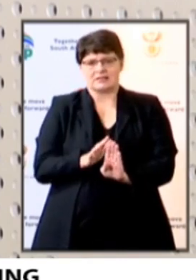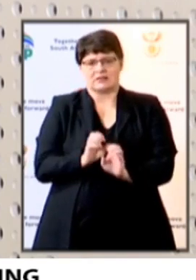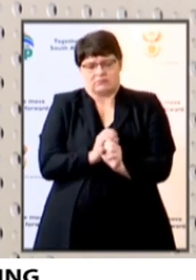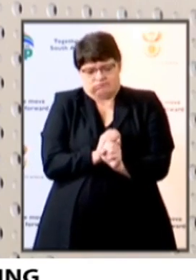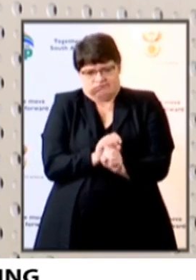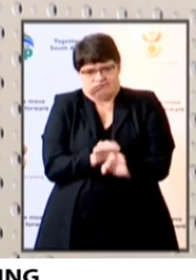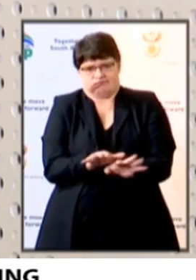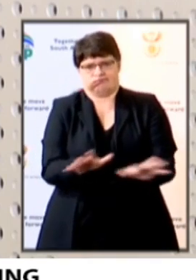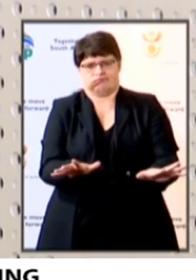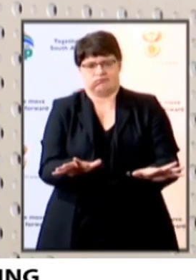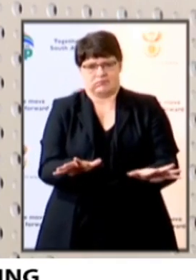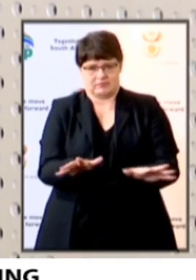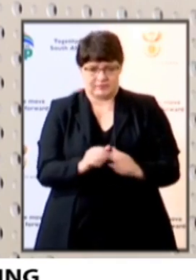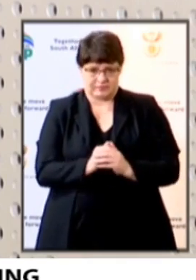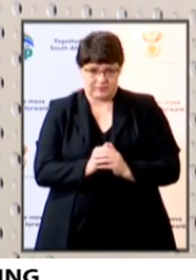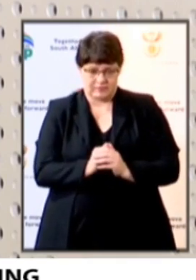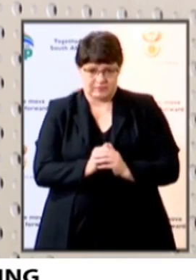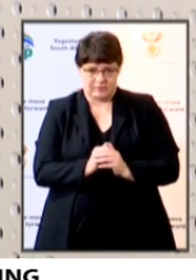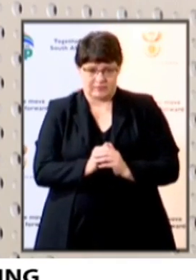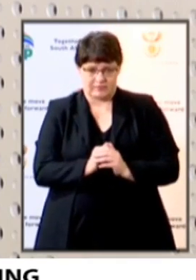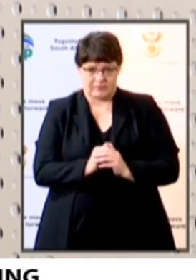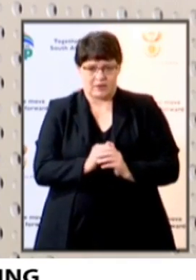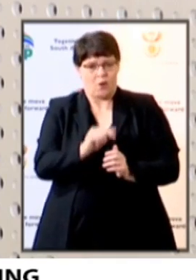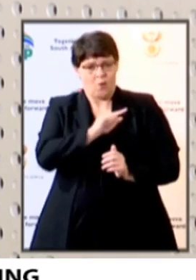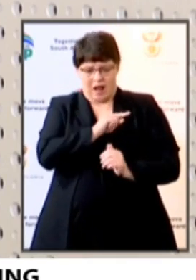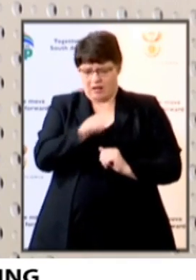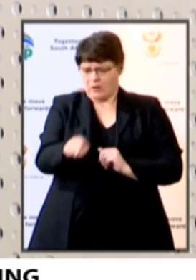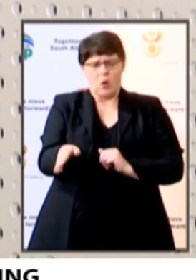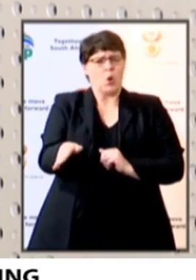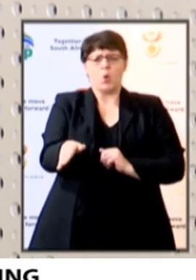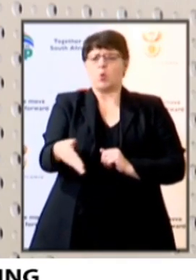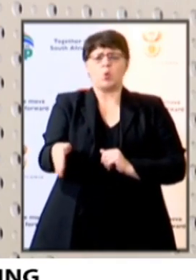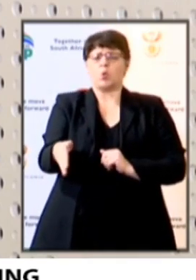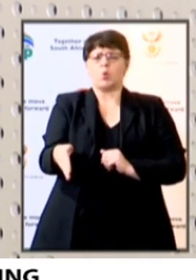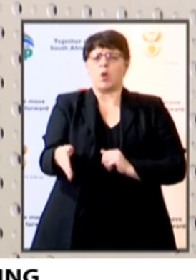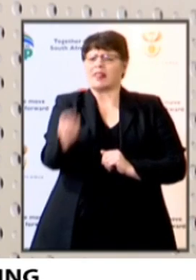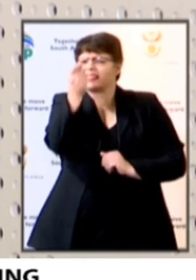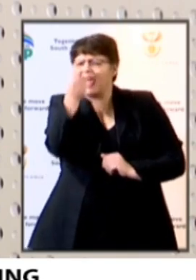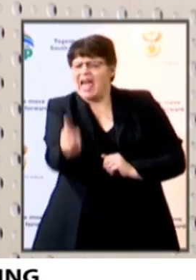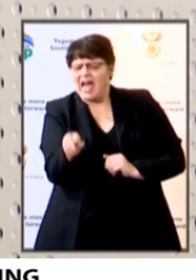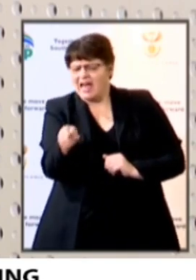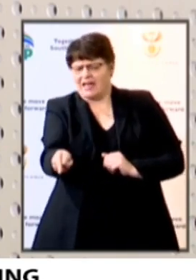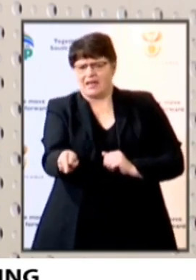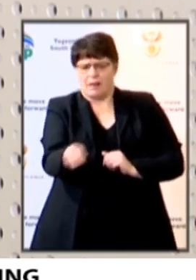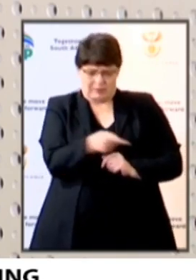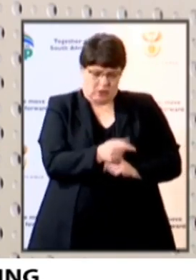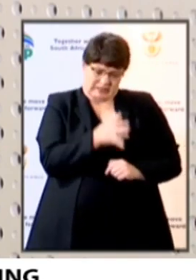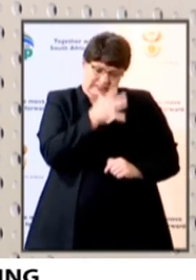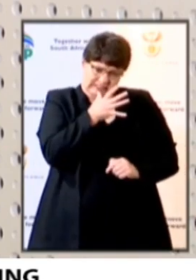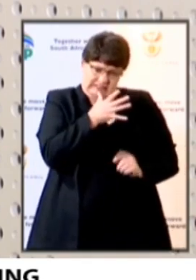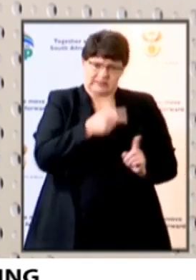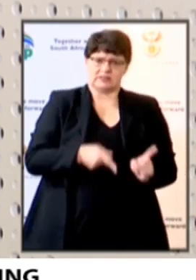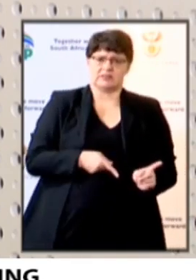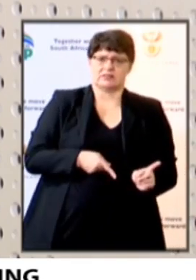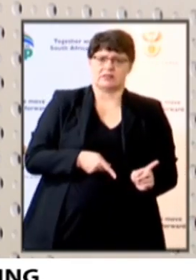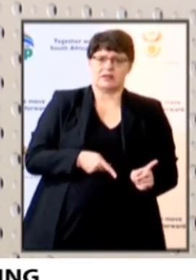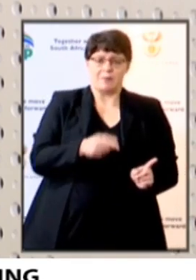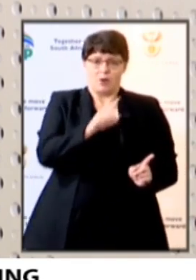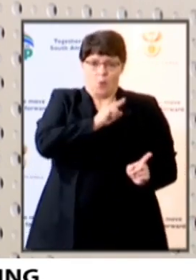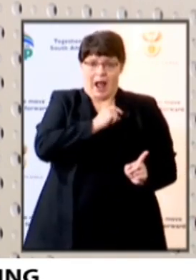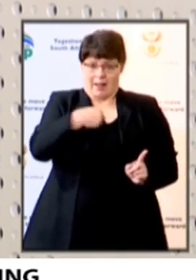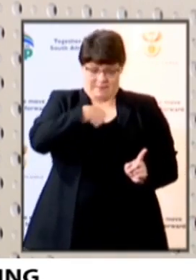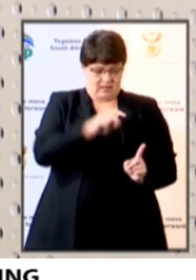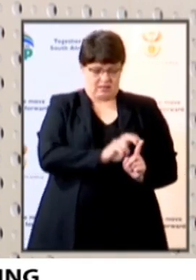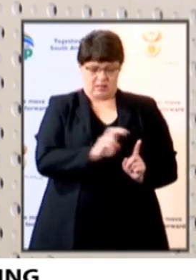the virus in areas where the virus is not so much. So we must understand that every action that